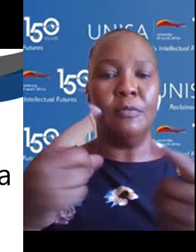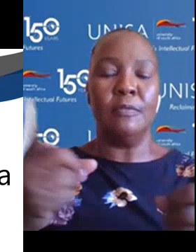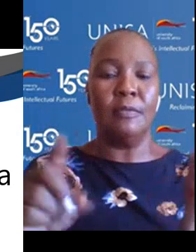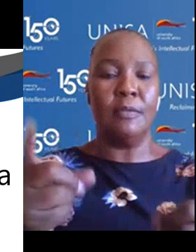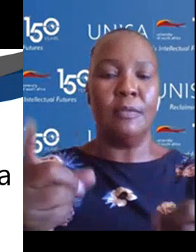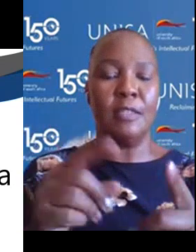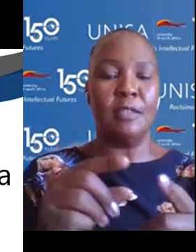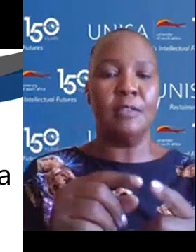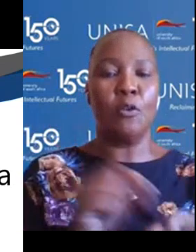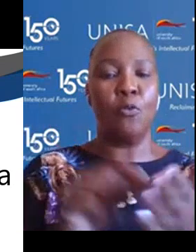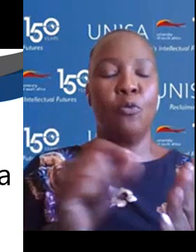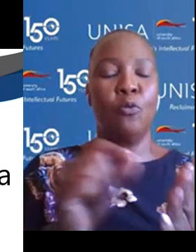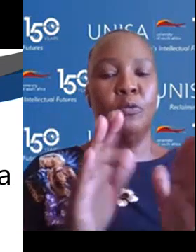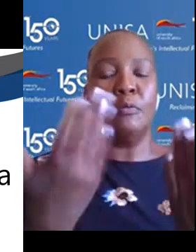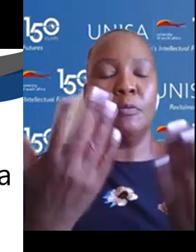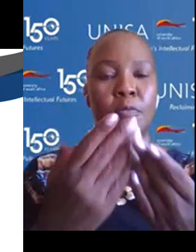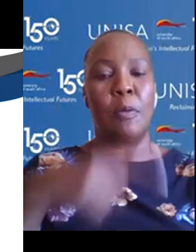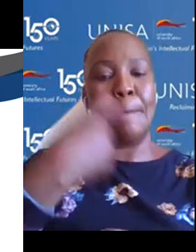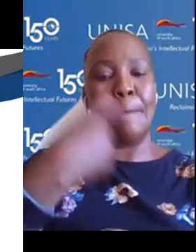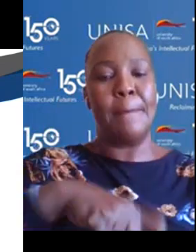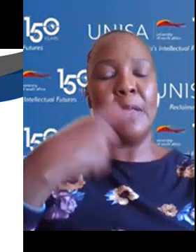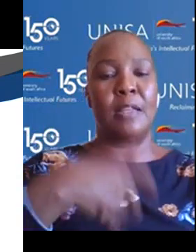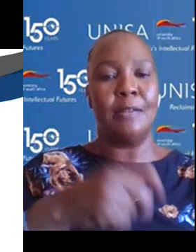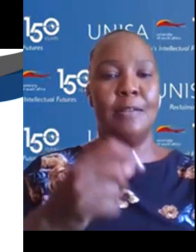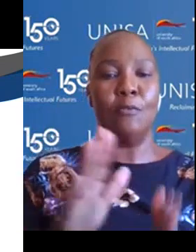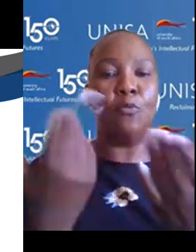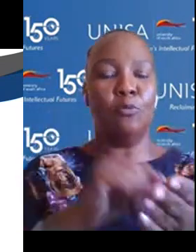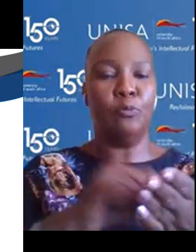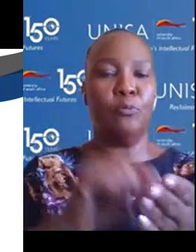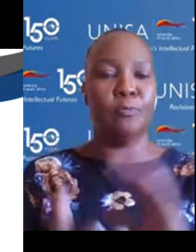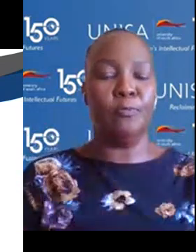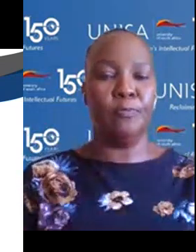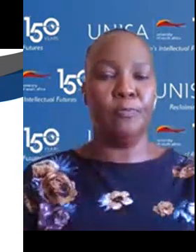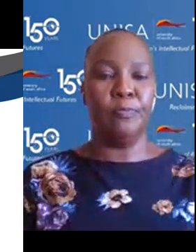be focusing on the personal notebook.